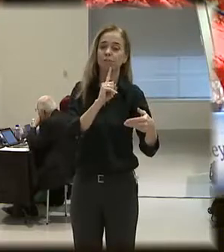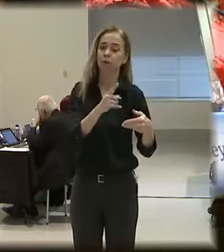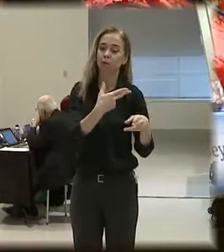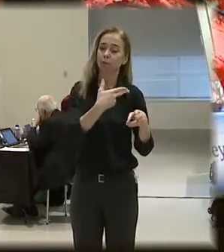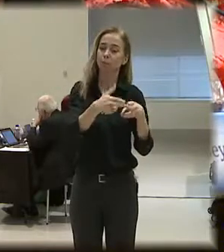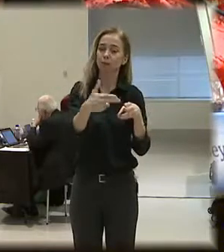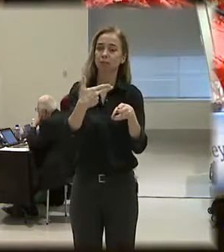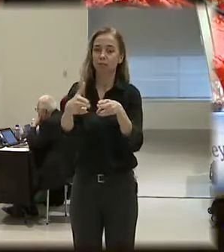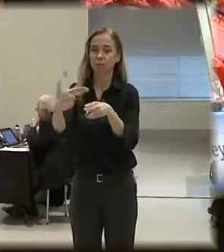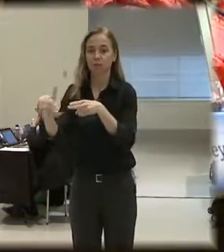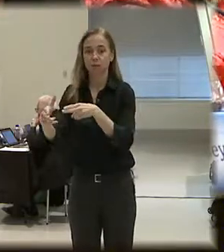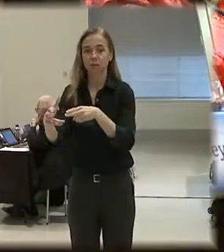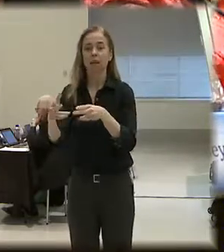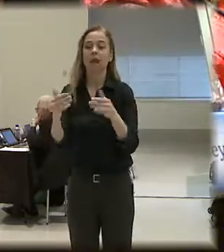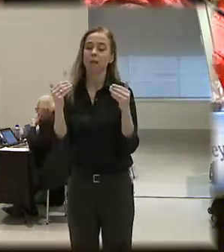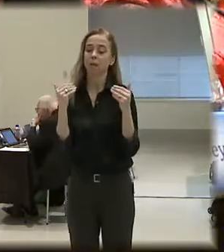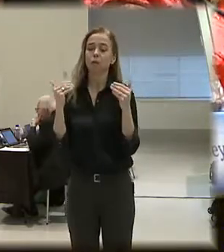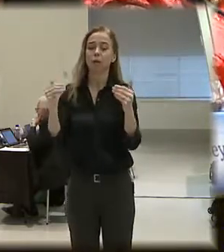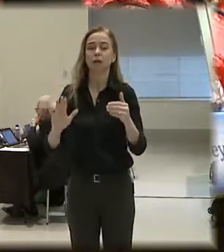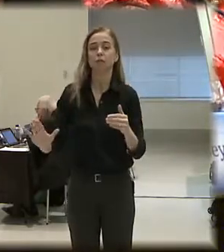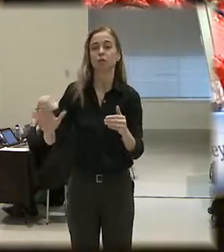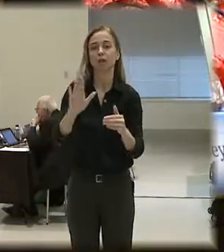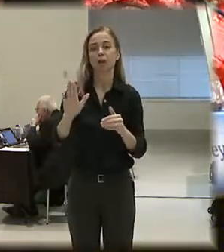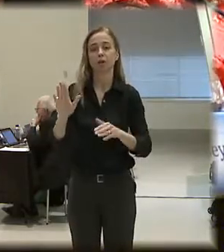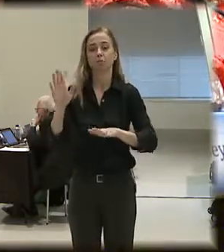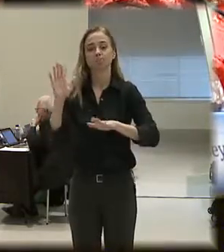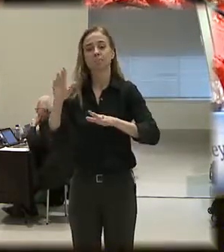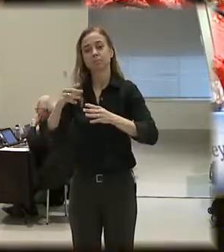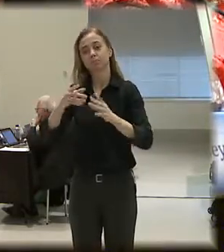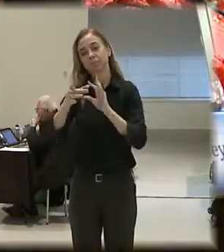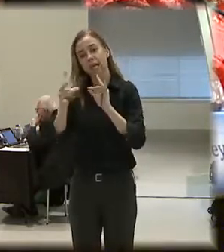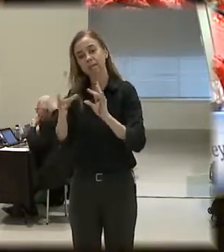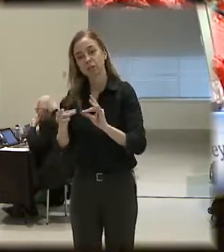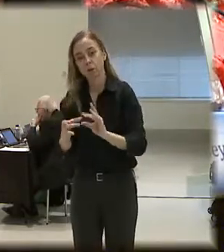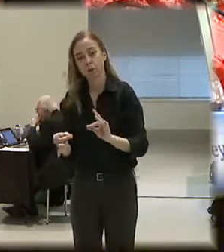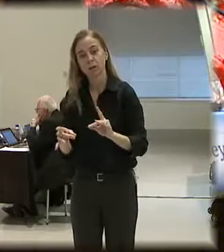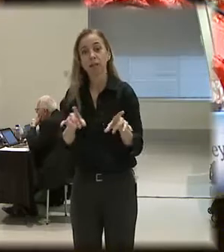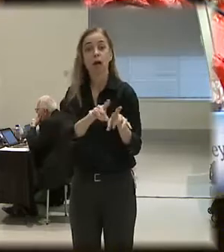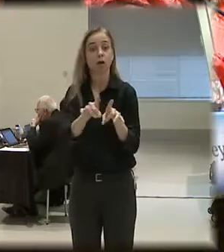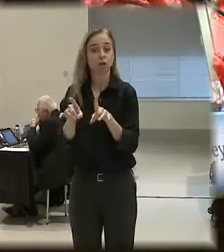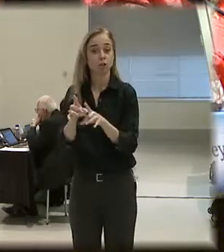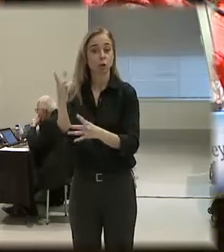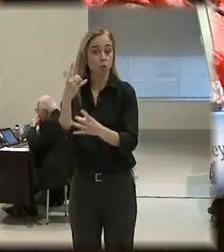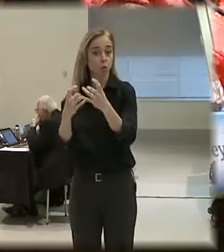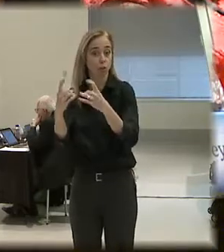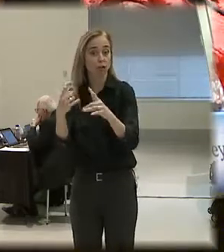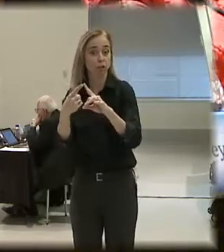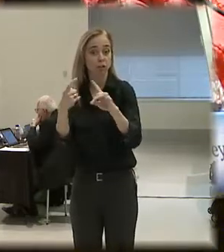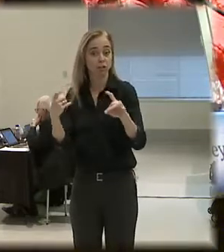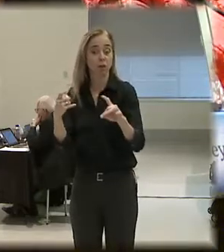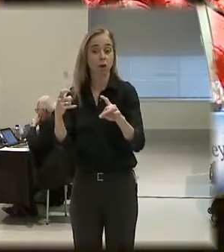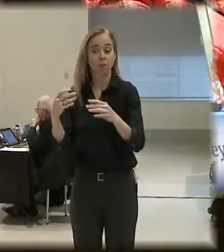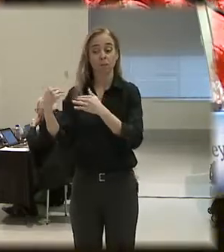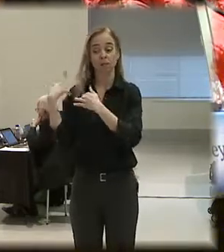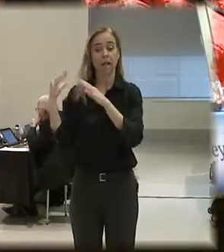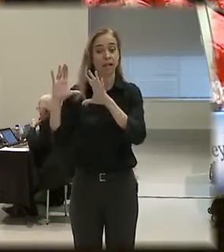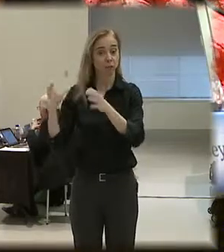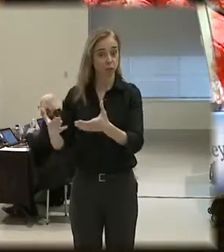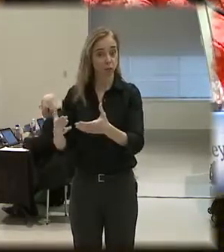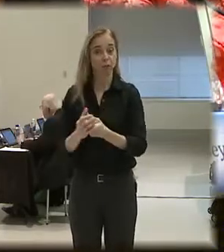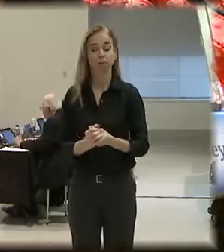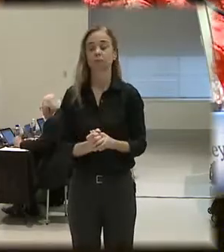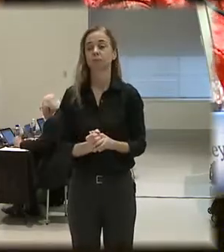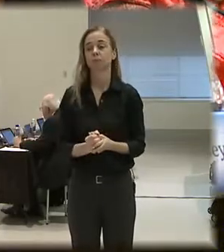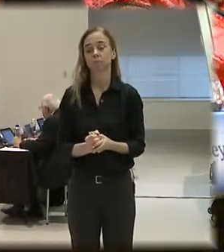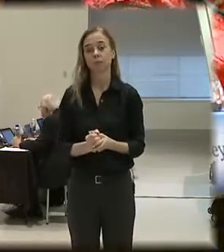brief so we can get right to their testimony and questions from the task force members.